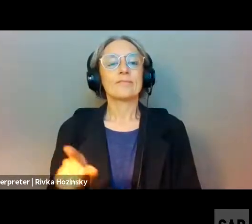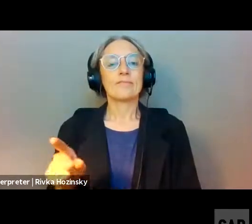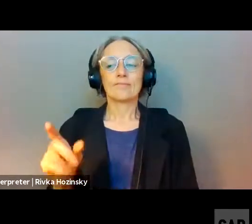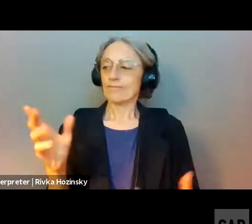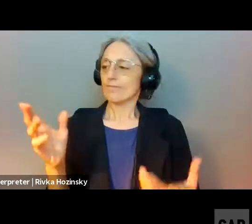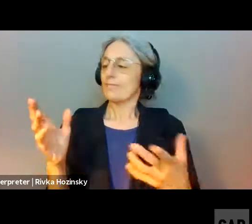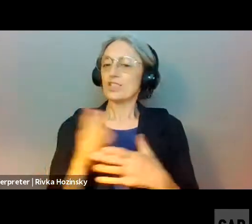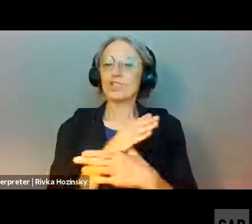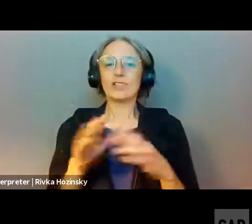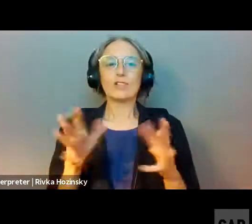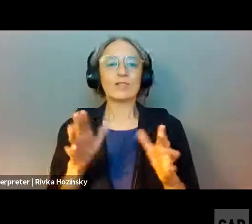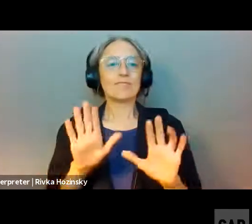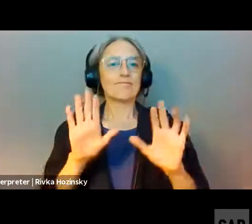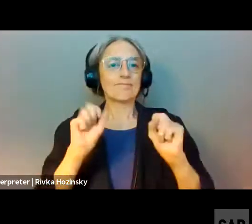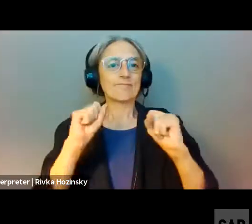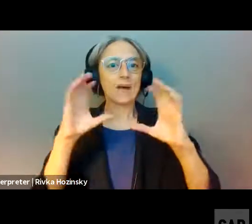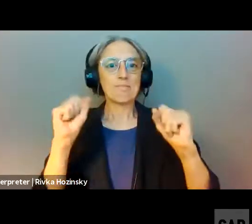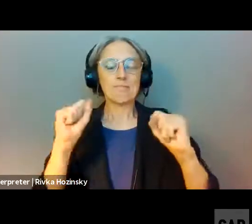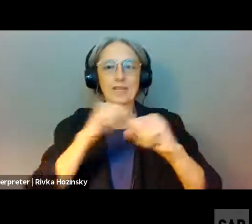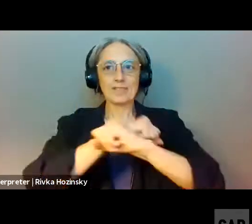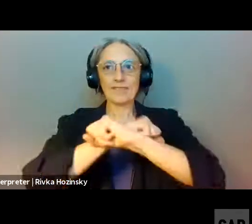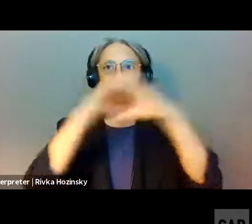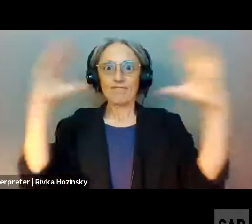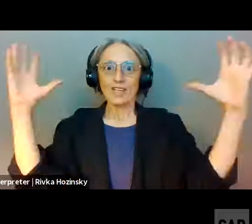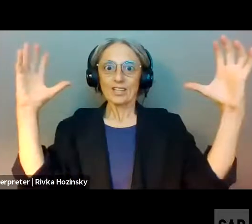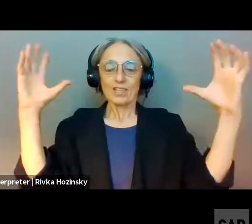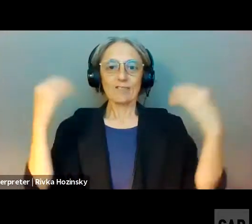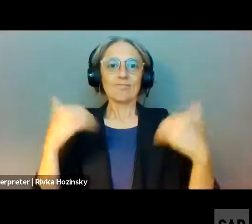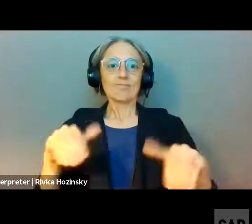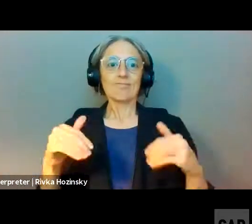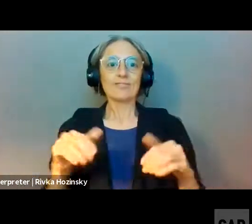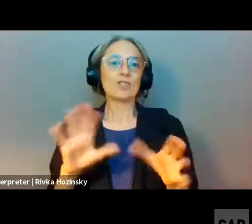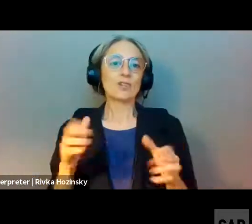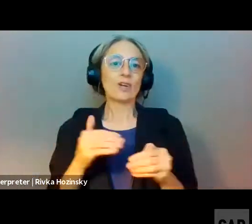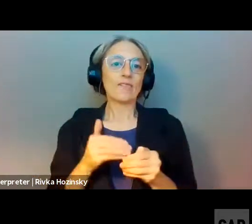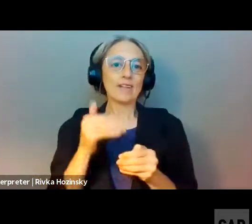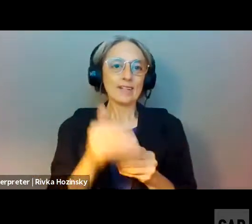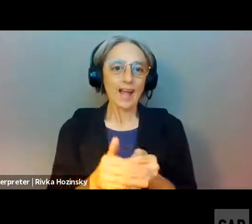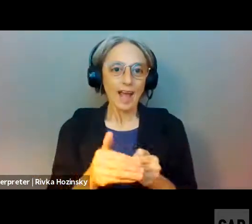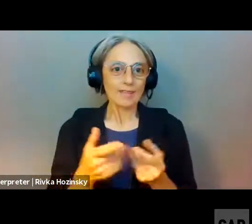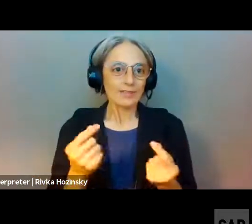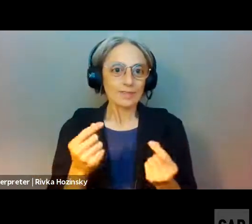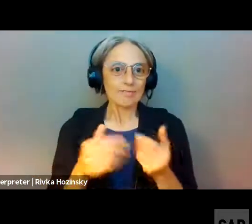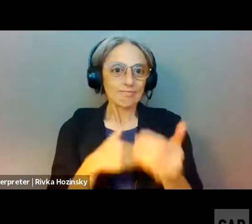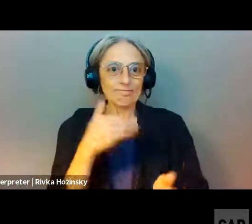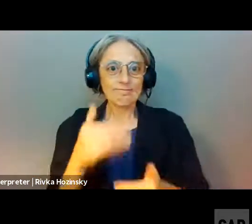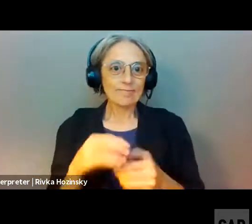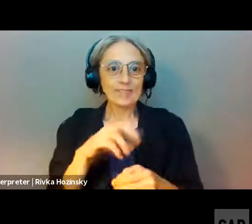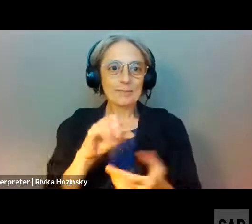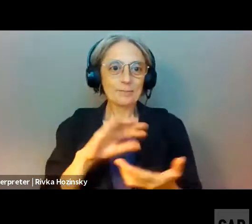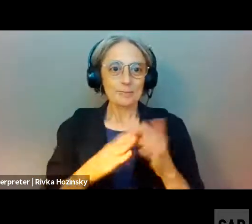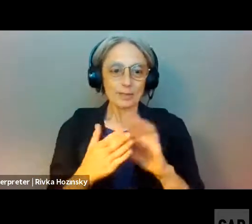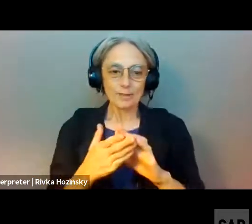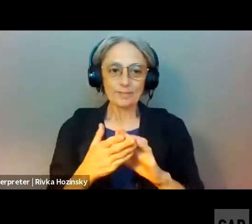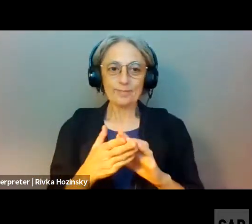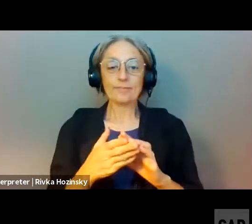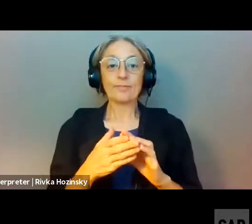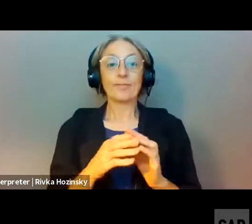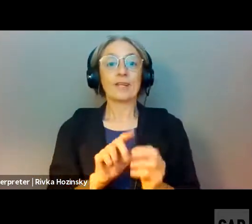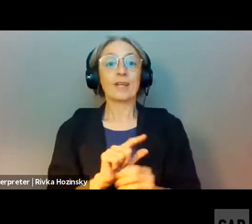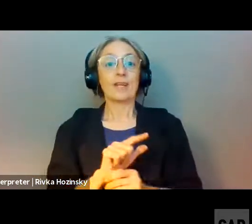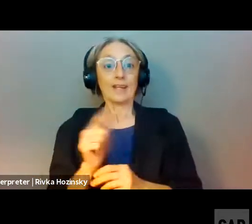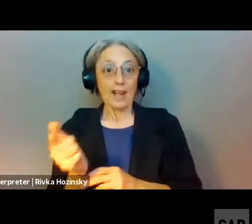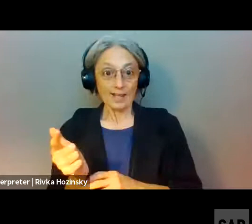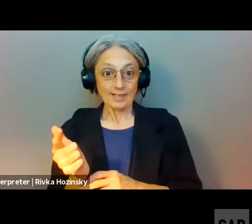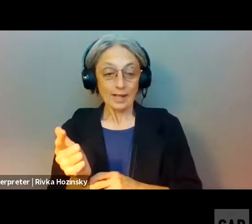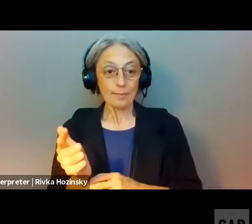vision for sort of the next steps for the disability community. Next up, what I want